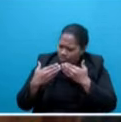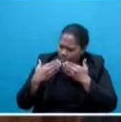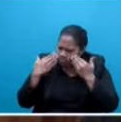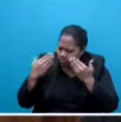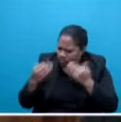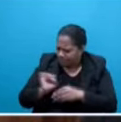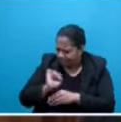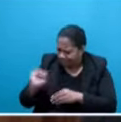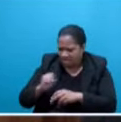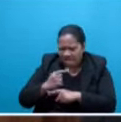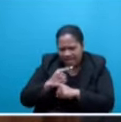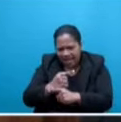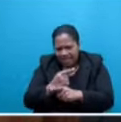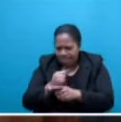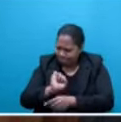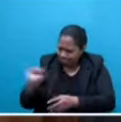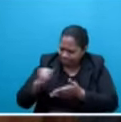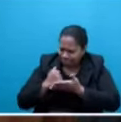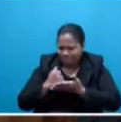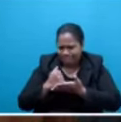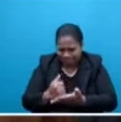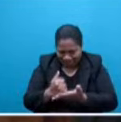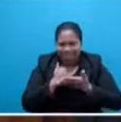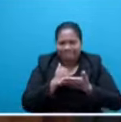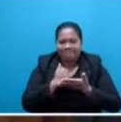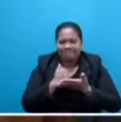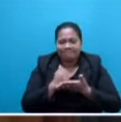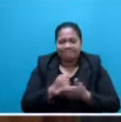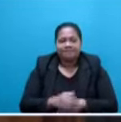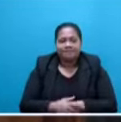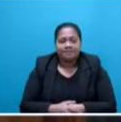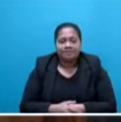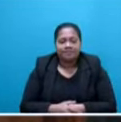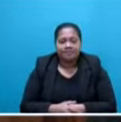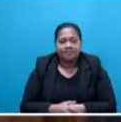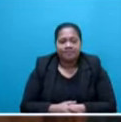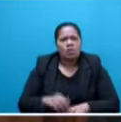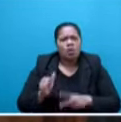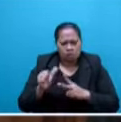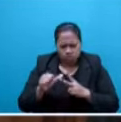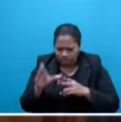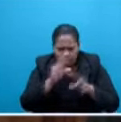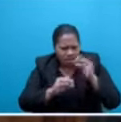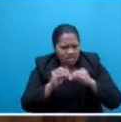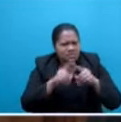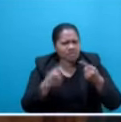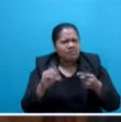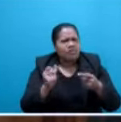assistance. I have also learned something from the opposition. I should not forget them. That